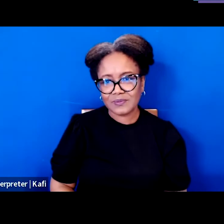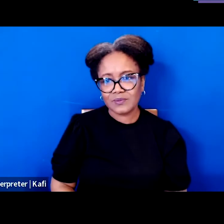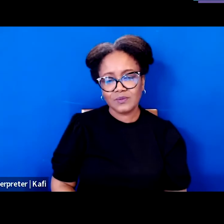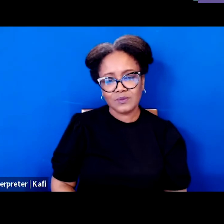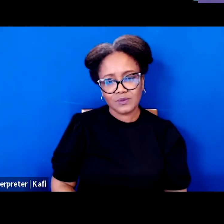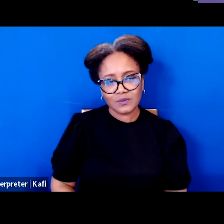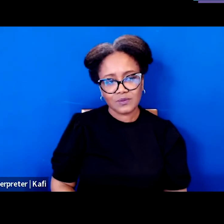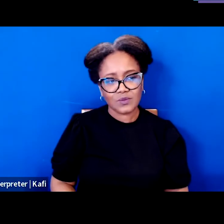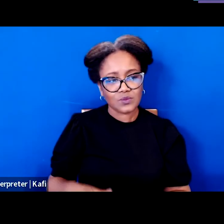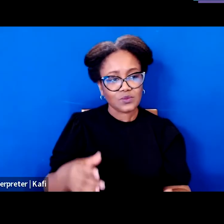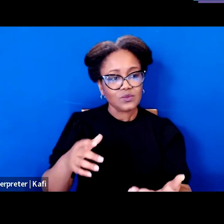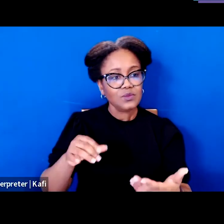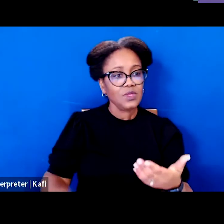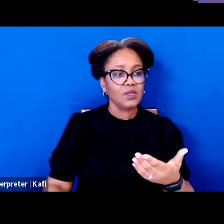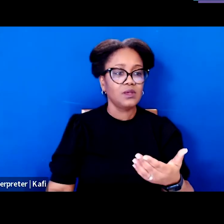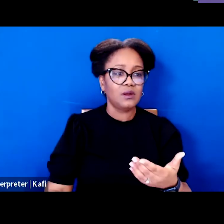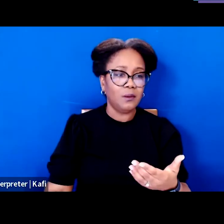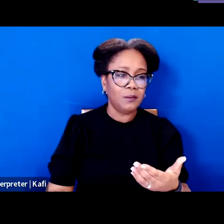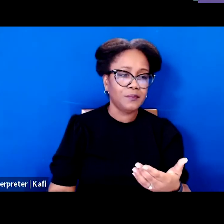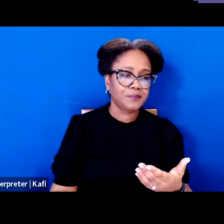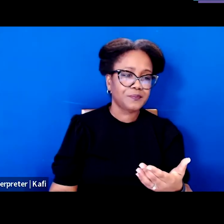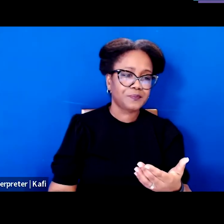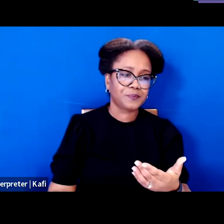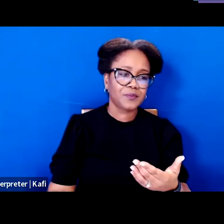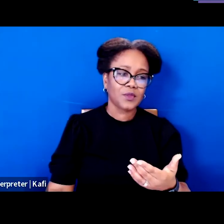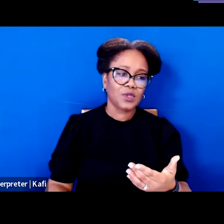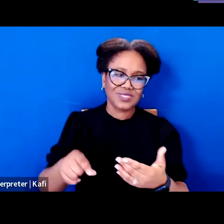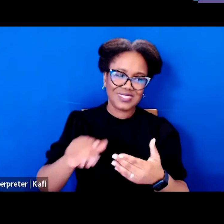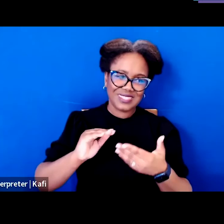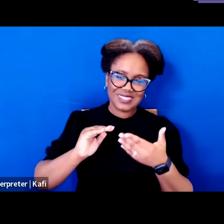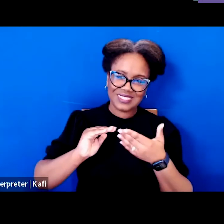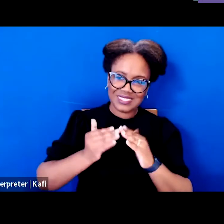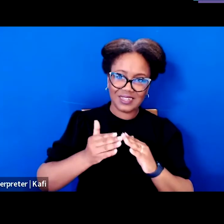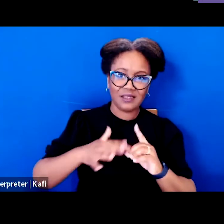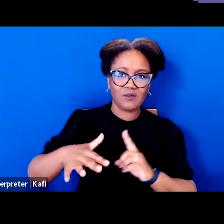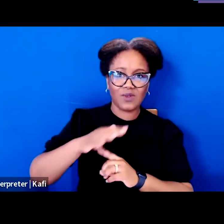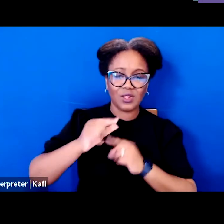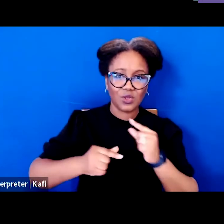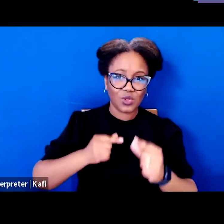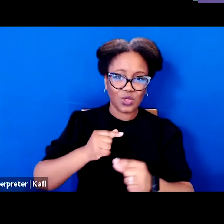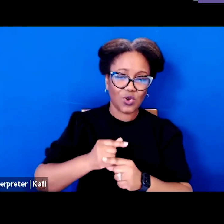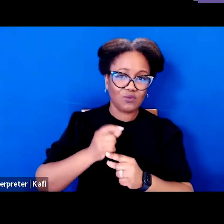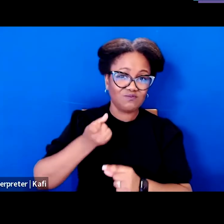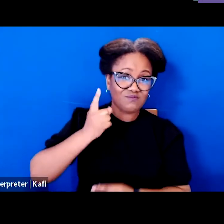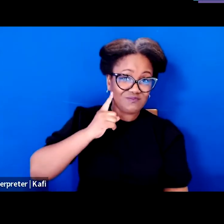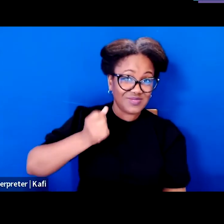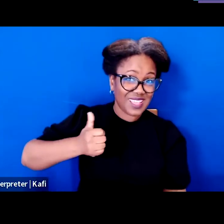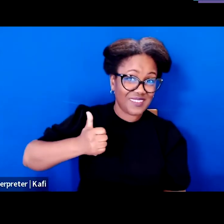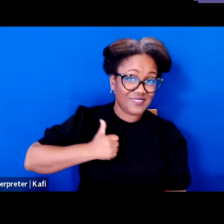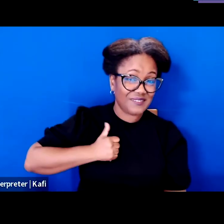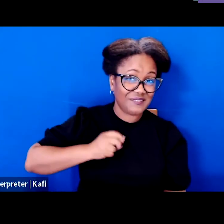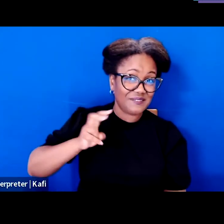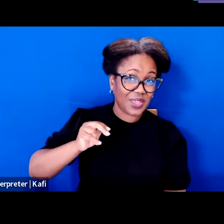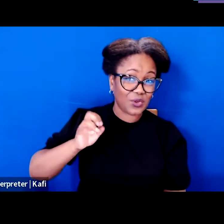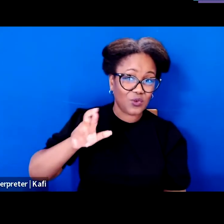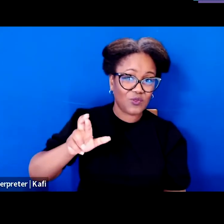of ways in which we might have believed that gender equity was being